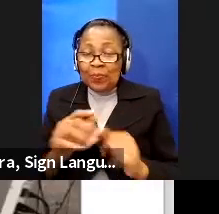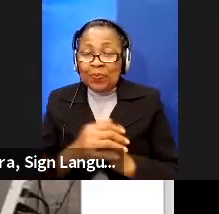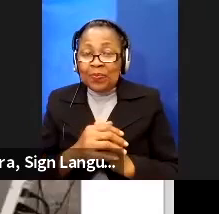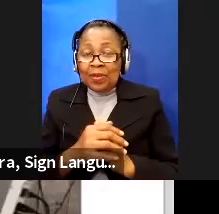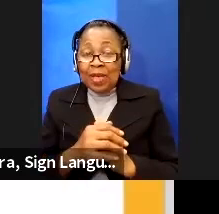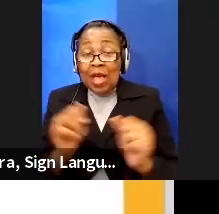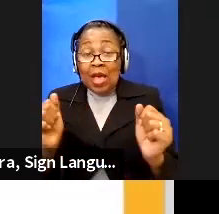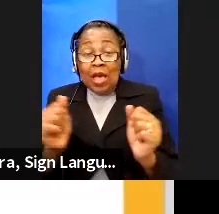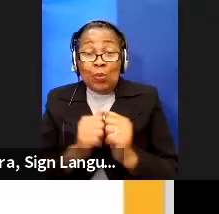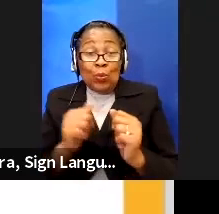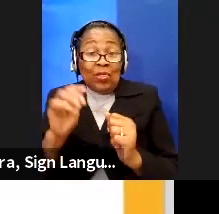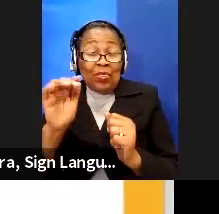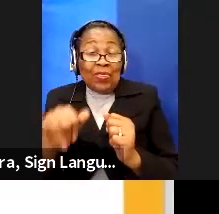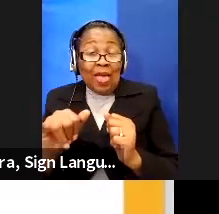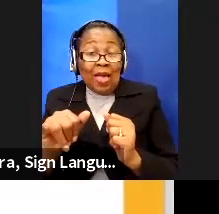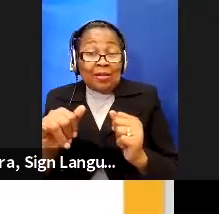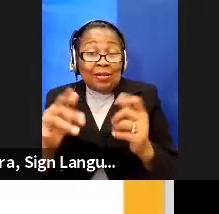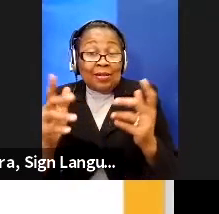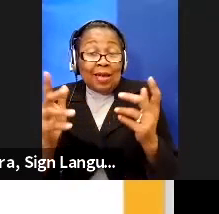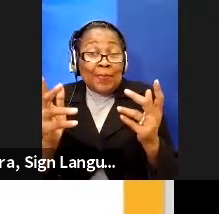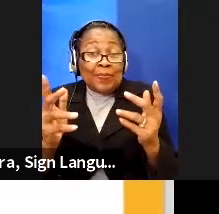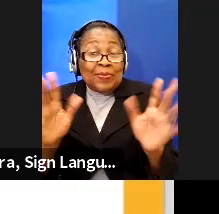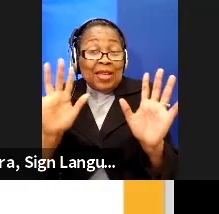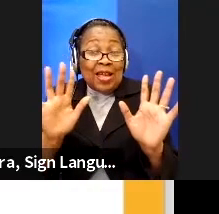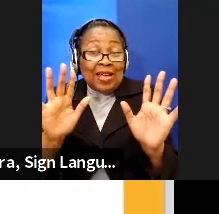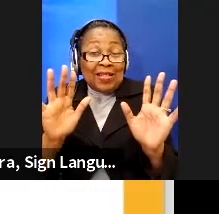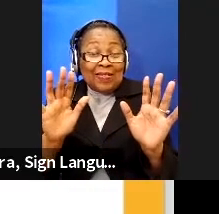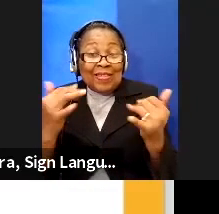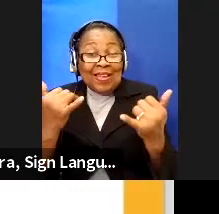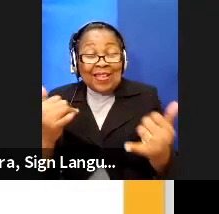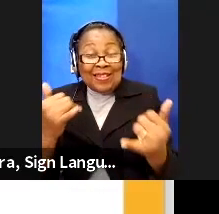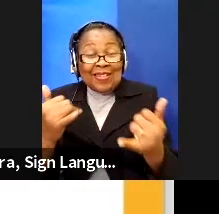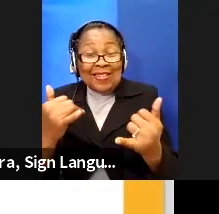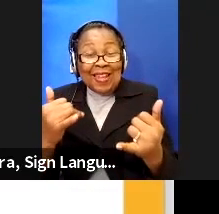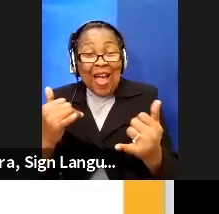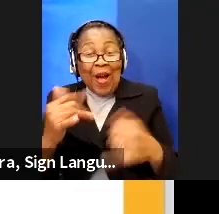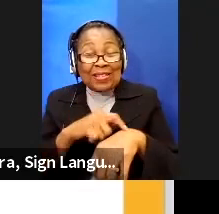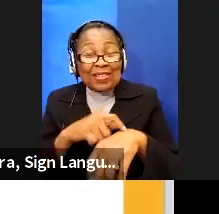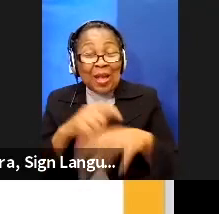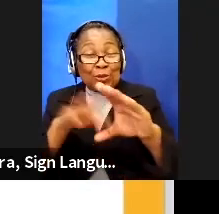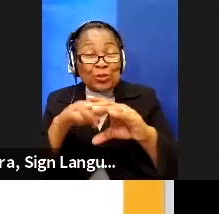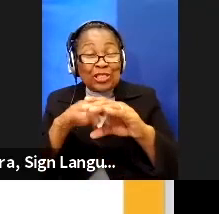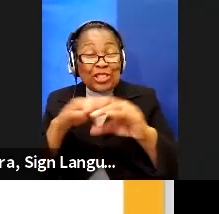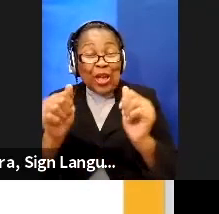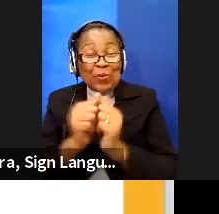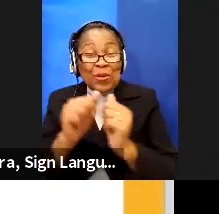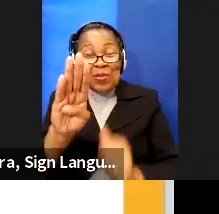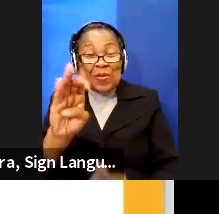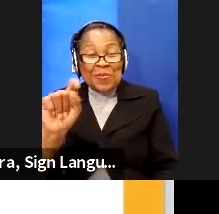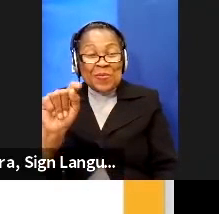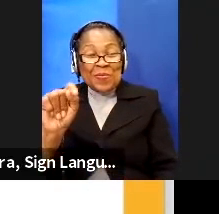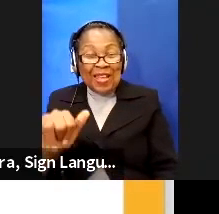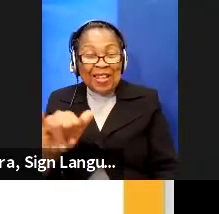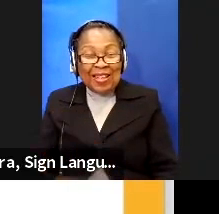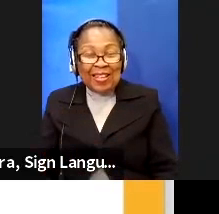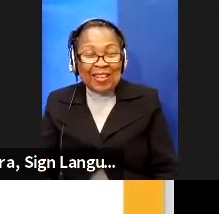that, I will be done. And I think now it's just time to chat with Betty. Split screen. Clockwise from top left is Tina,